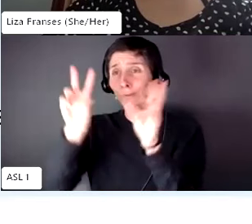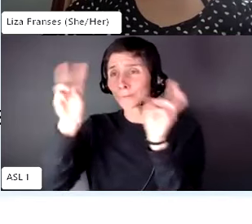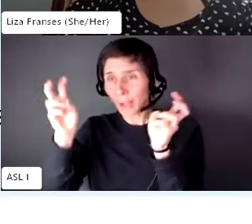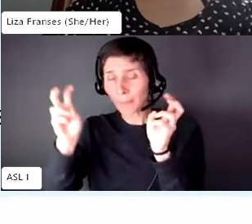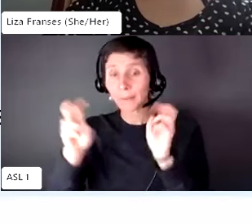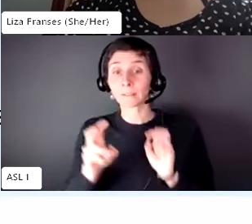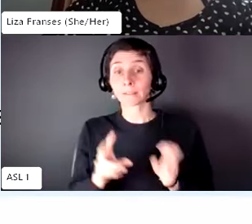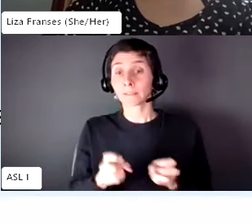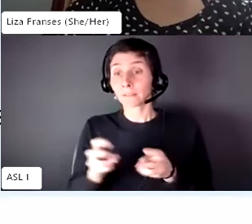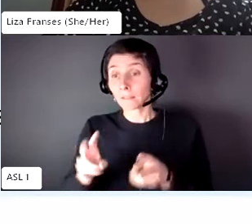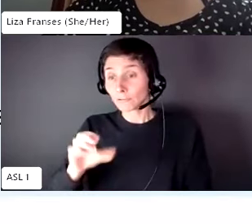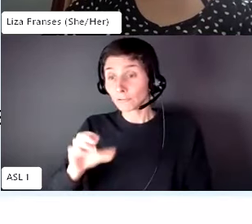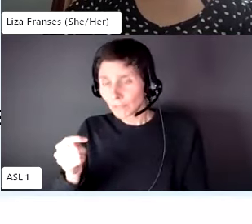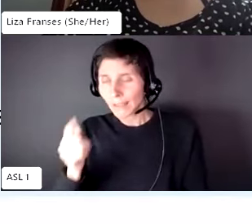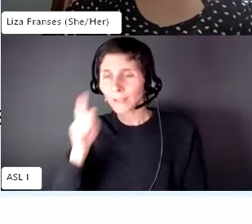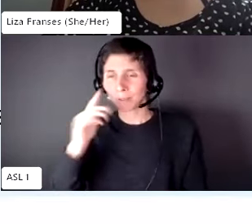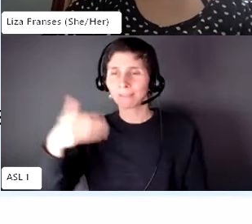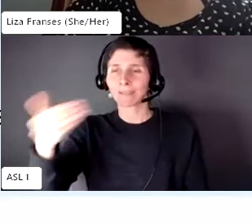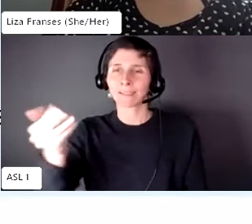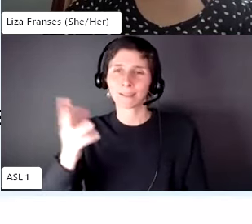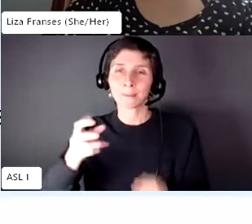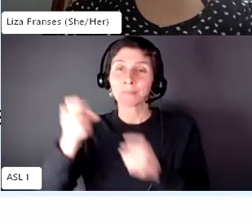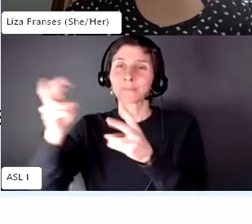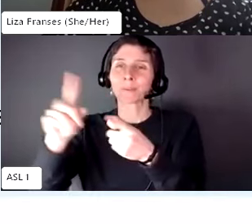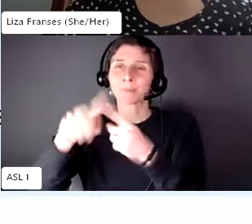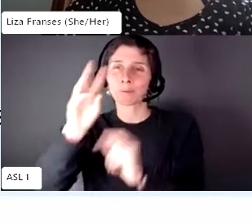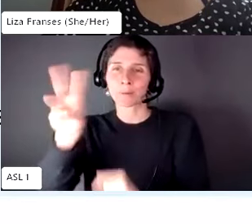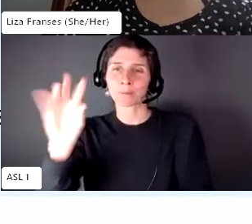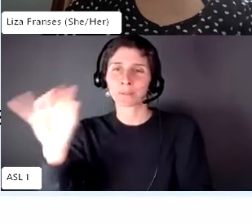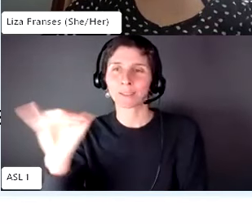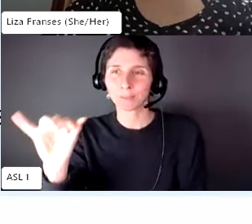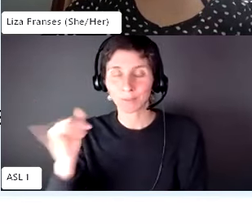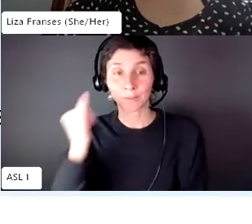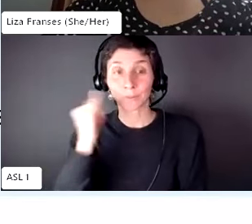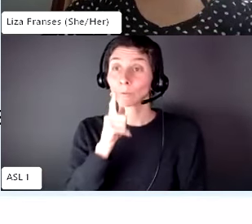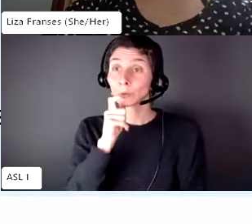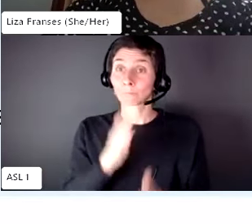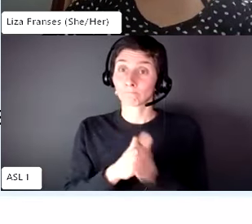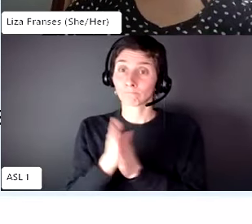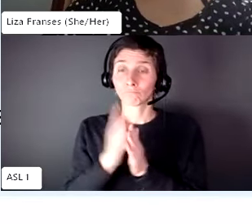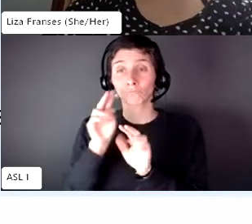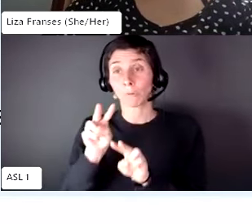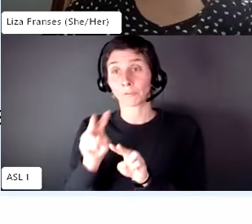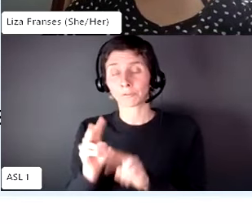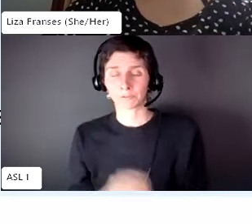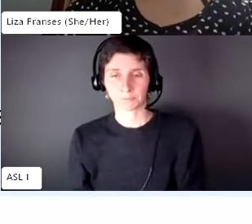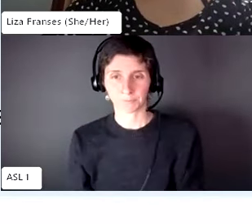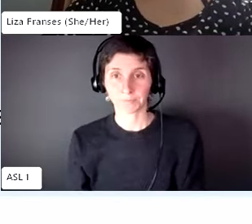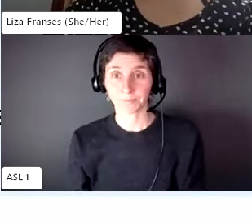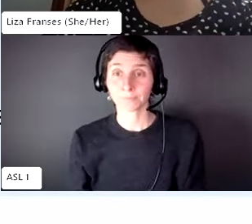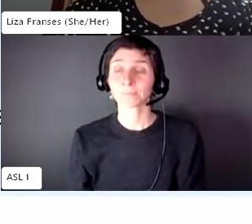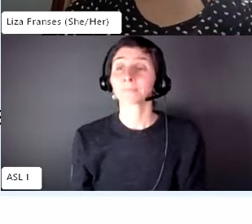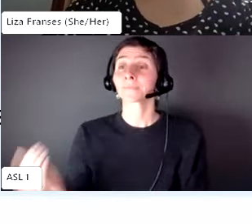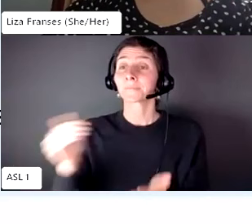others, that we can share with individuals who want to see the recording afterwards. And as usual, we will be asking for people to do